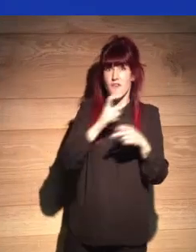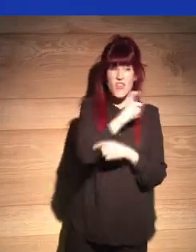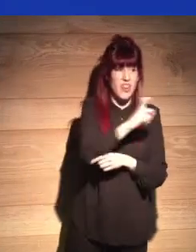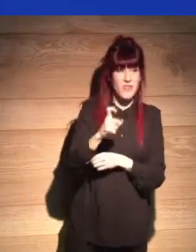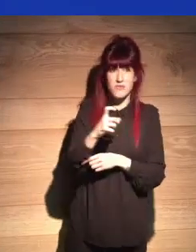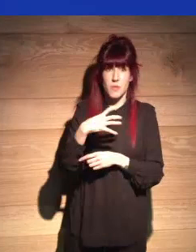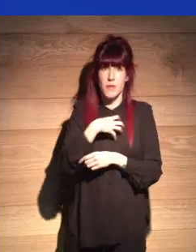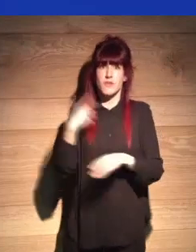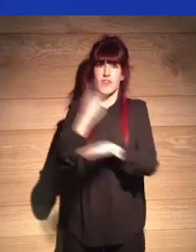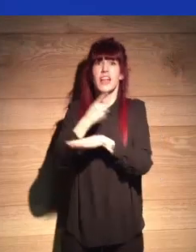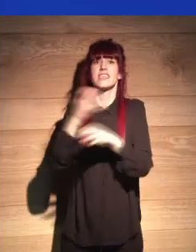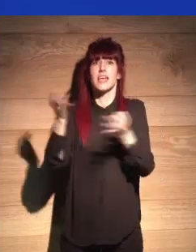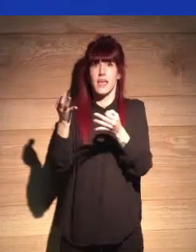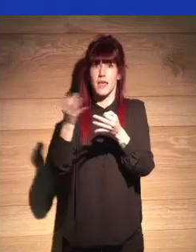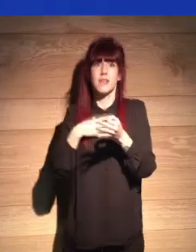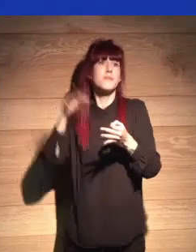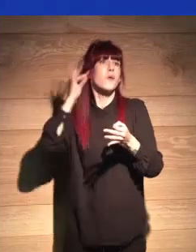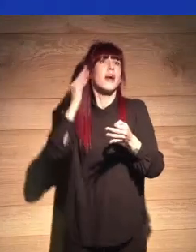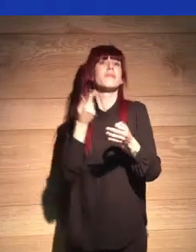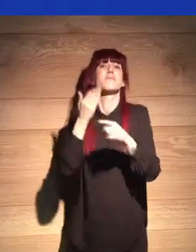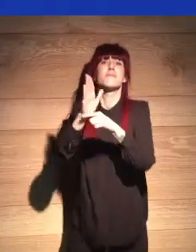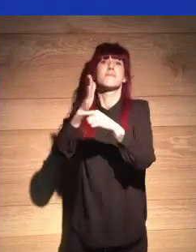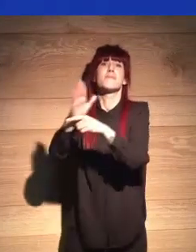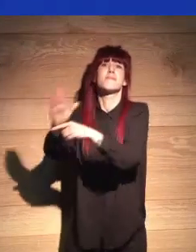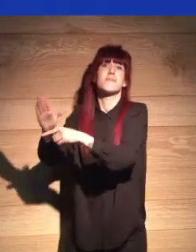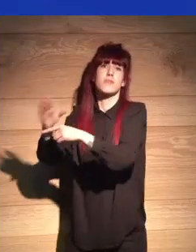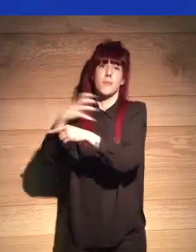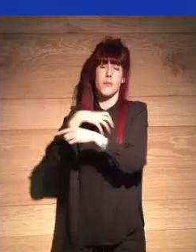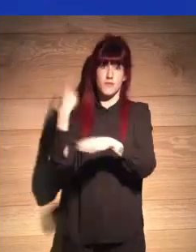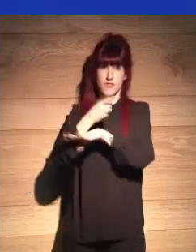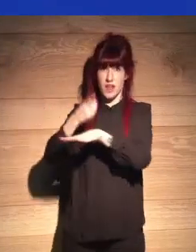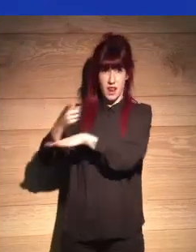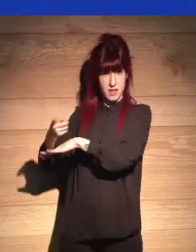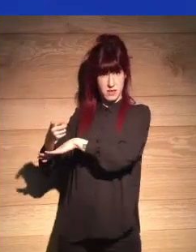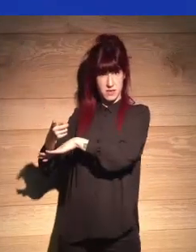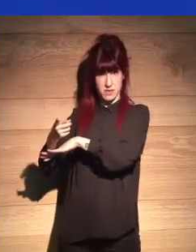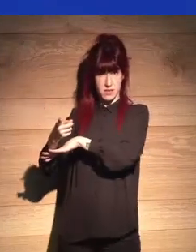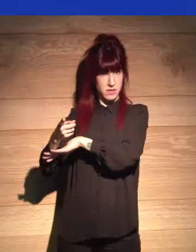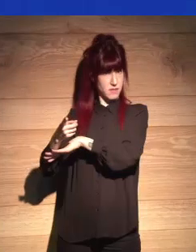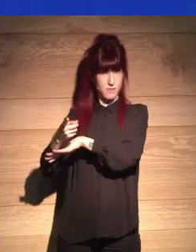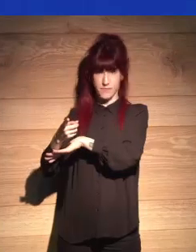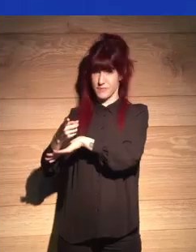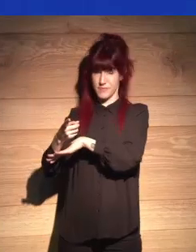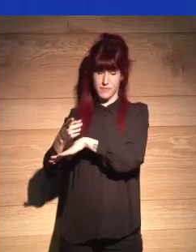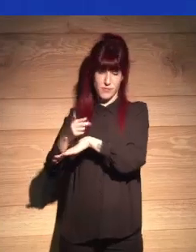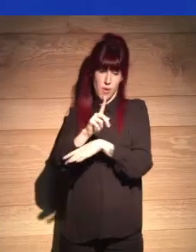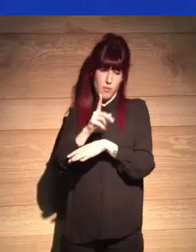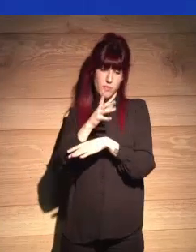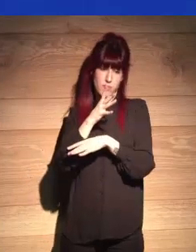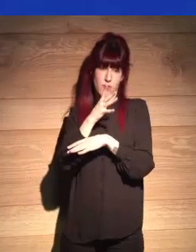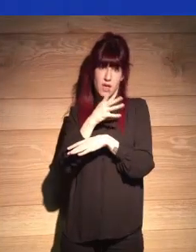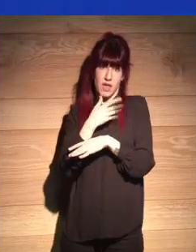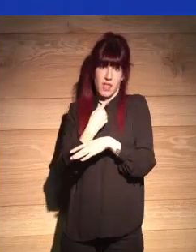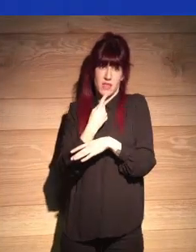society or a foundation, to present women researchers. We couldn't force anyone